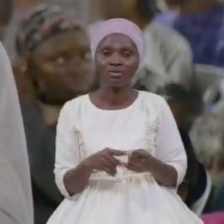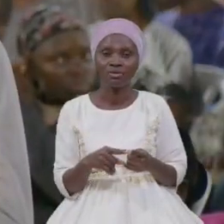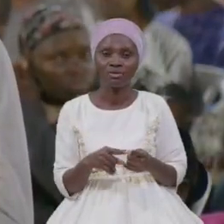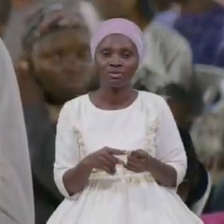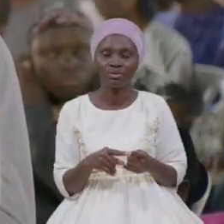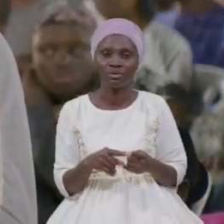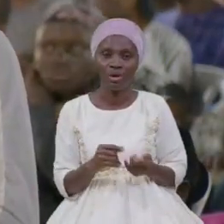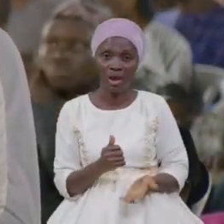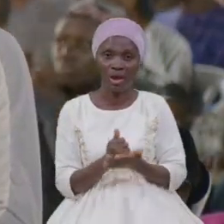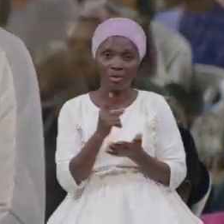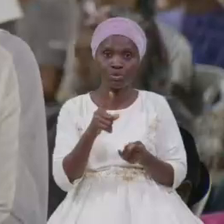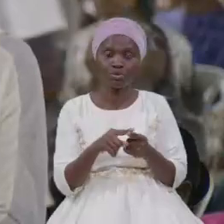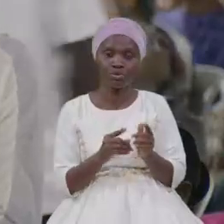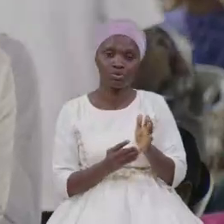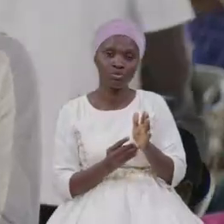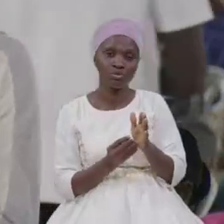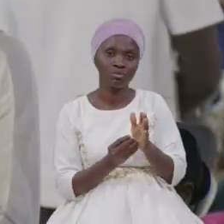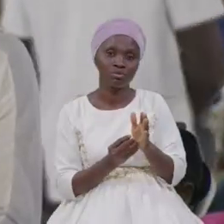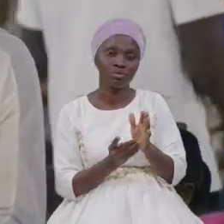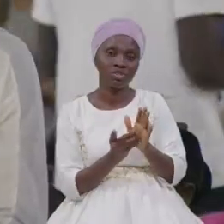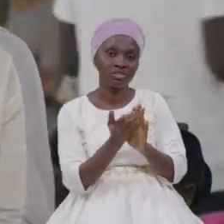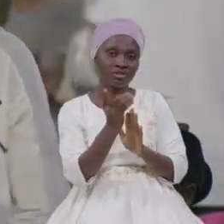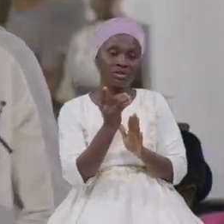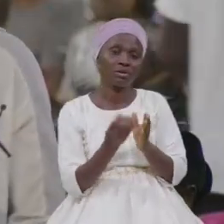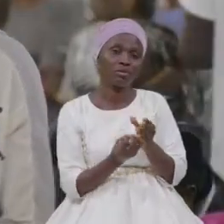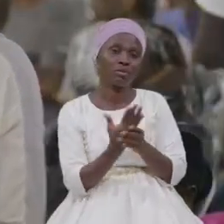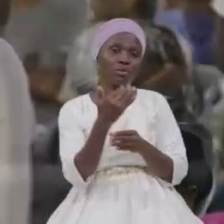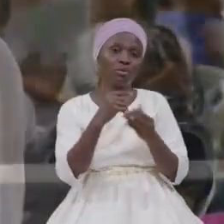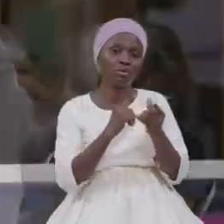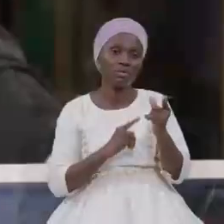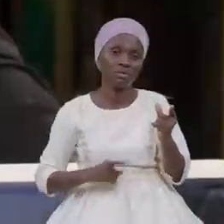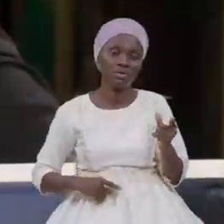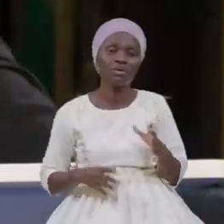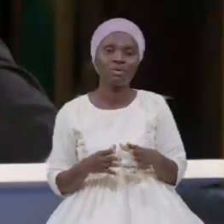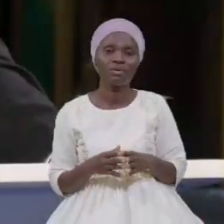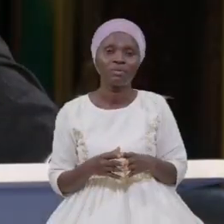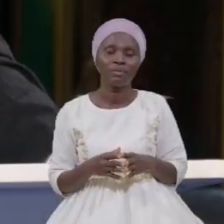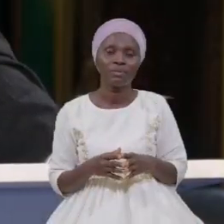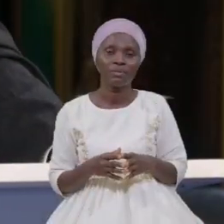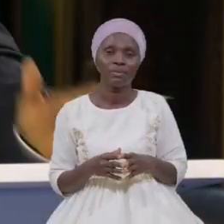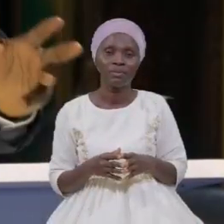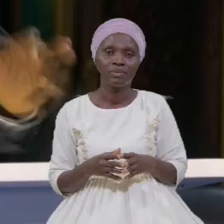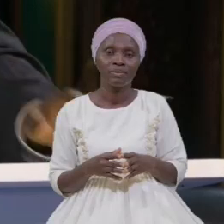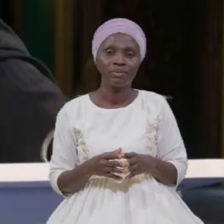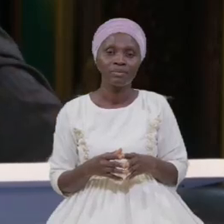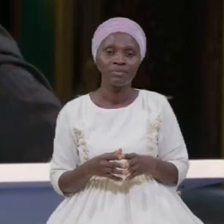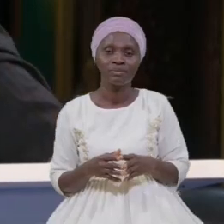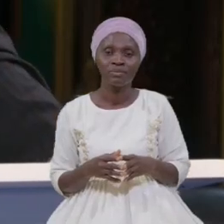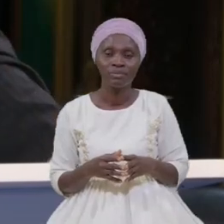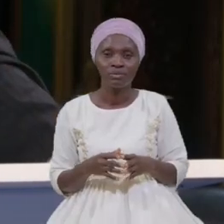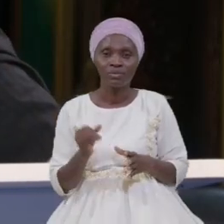develop as we come to you for discipleship so you can grow in the